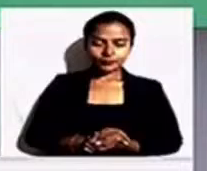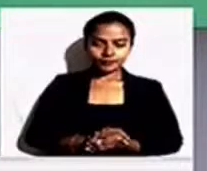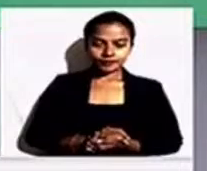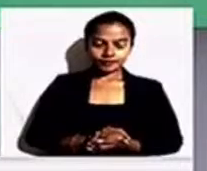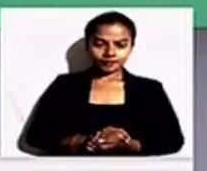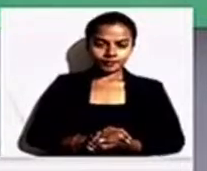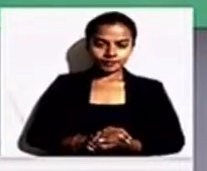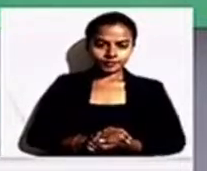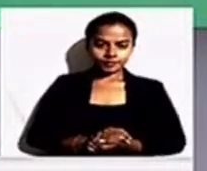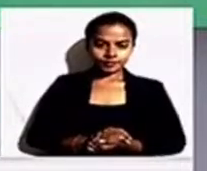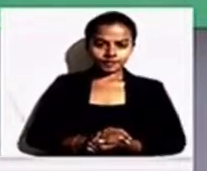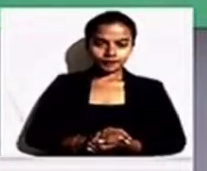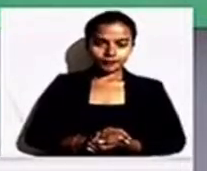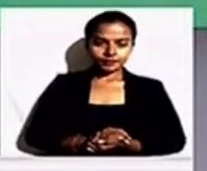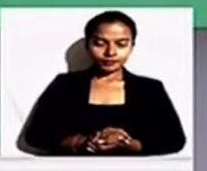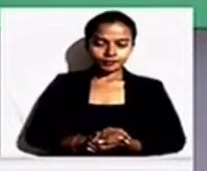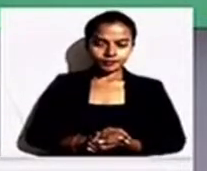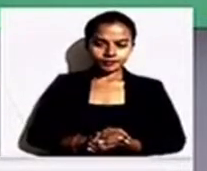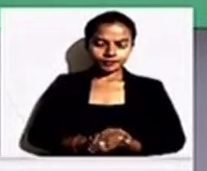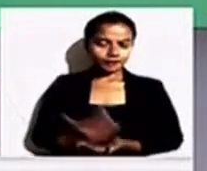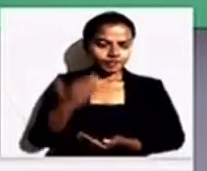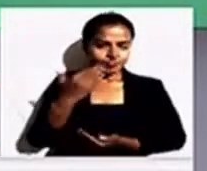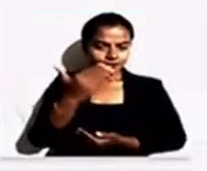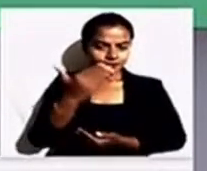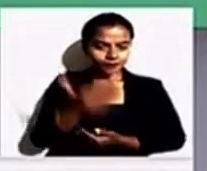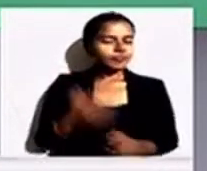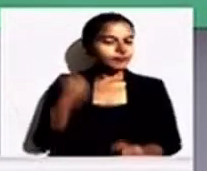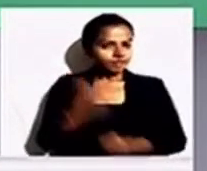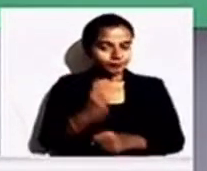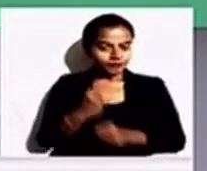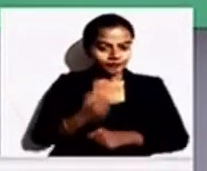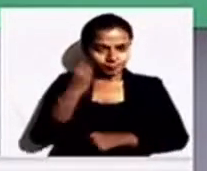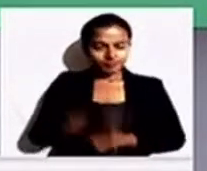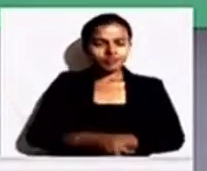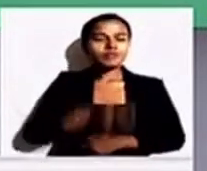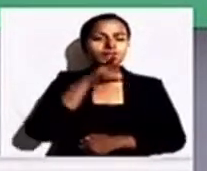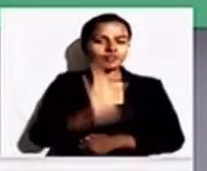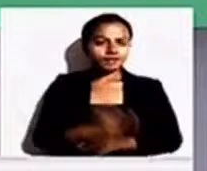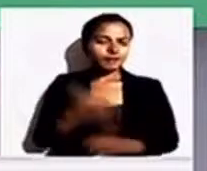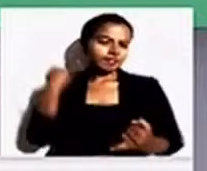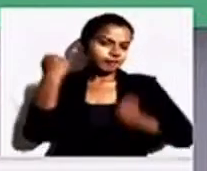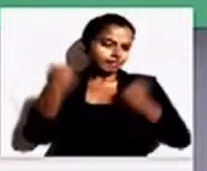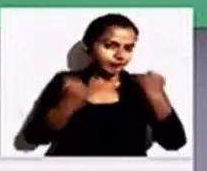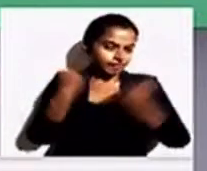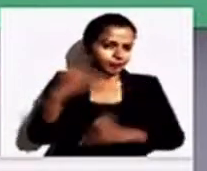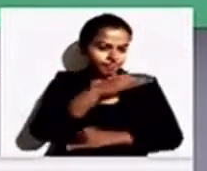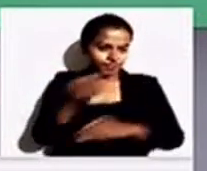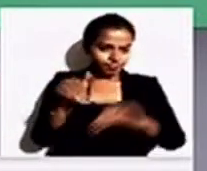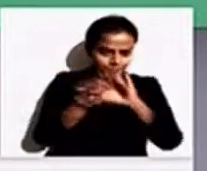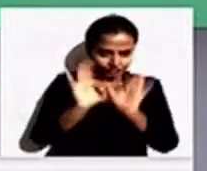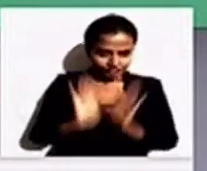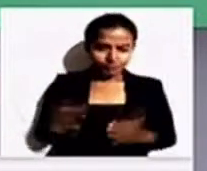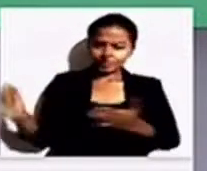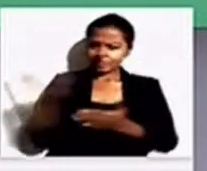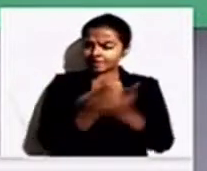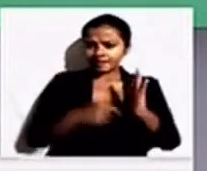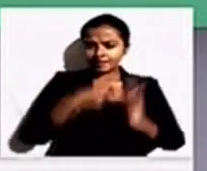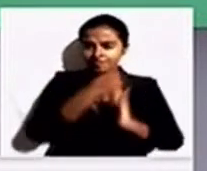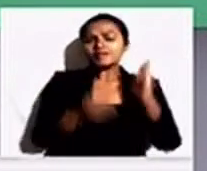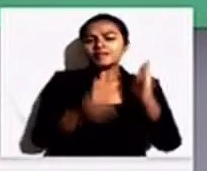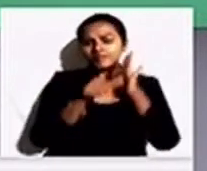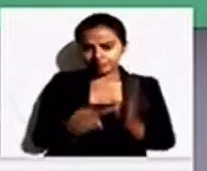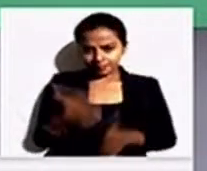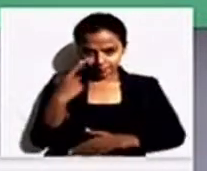It is not just the government that is being shamed in the face of the international community, but the entire country. If our country is notorious for